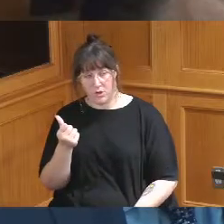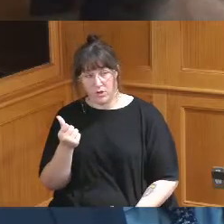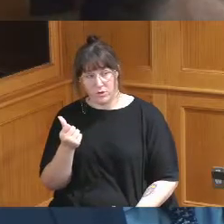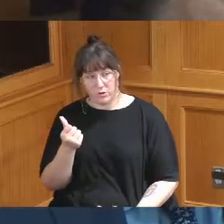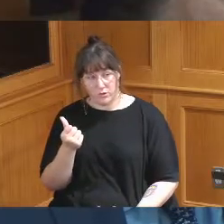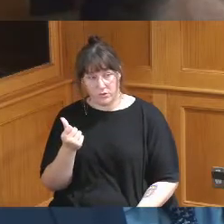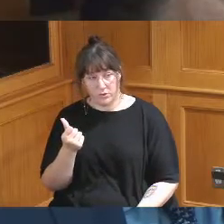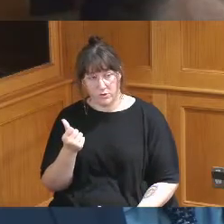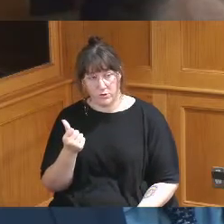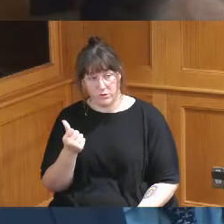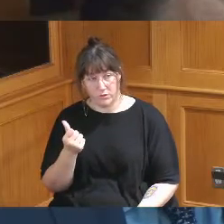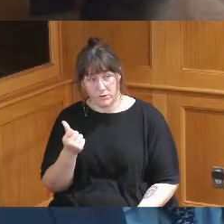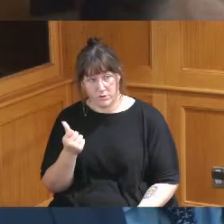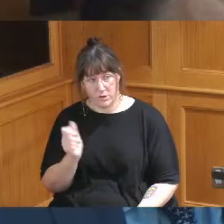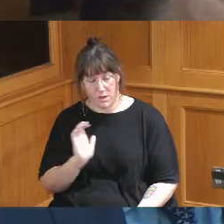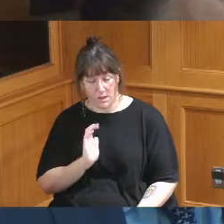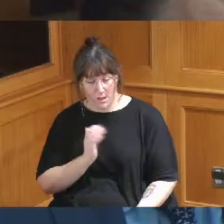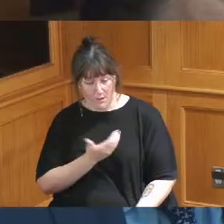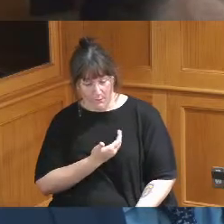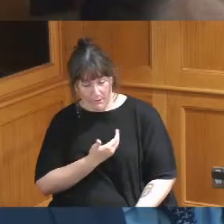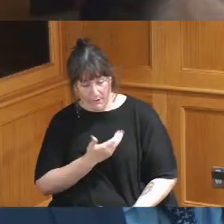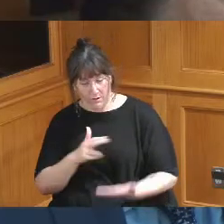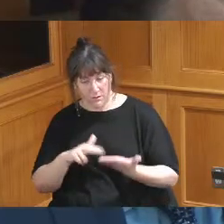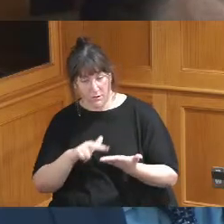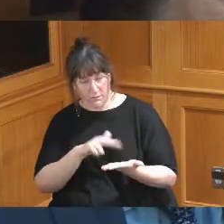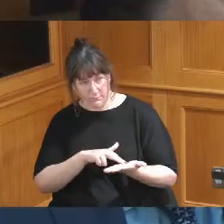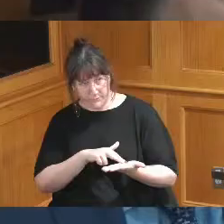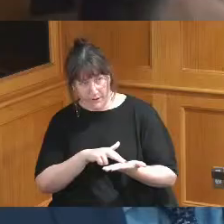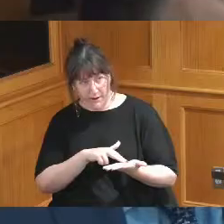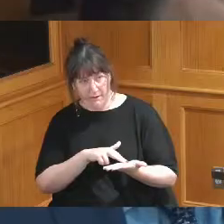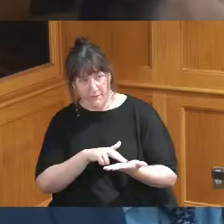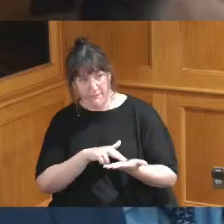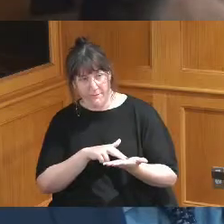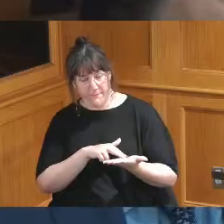that is our contract on